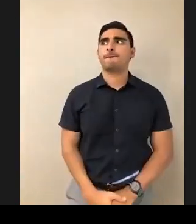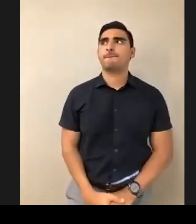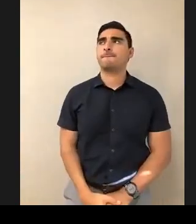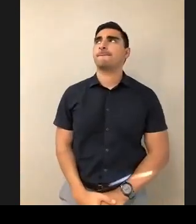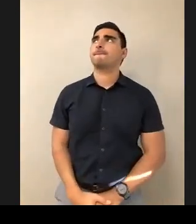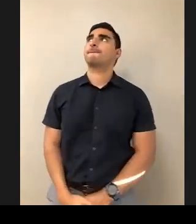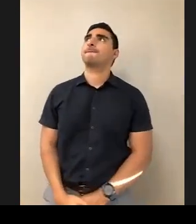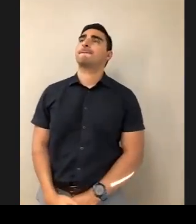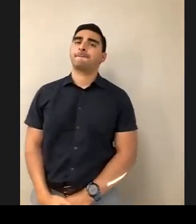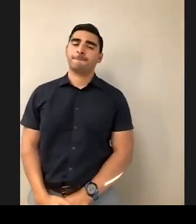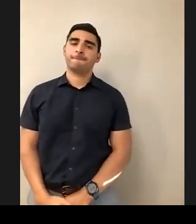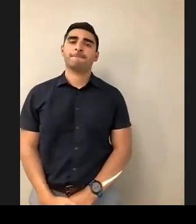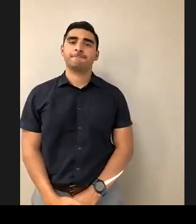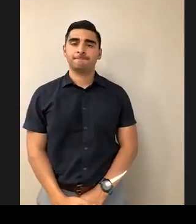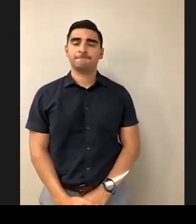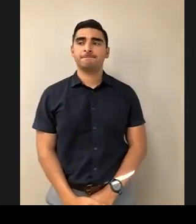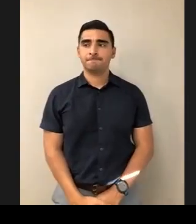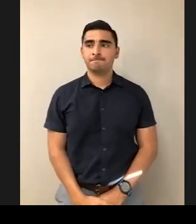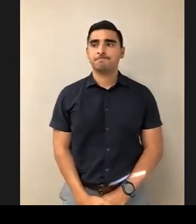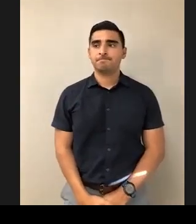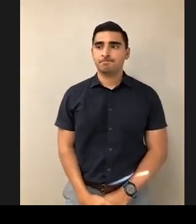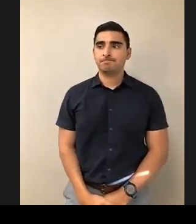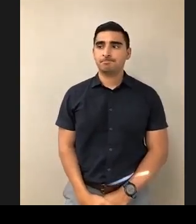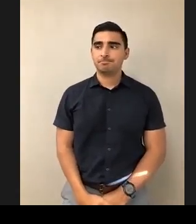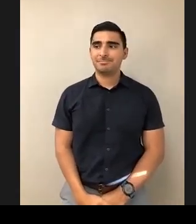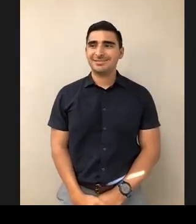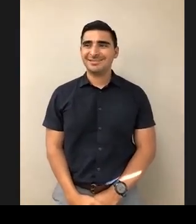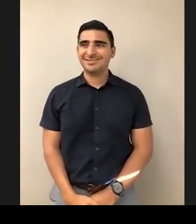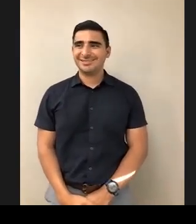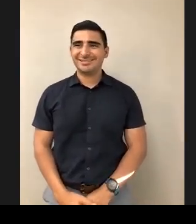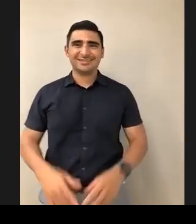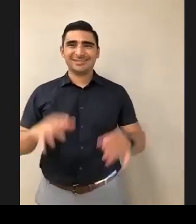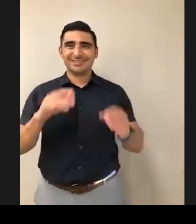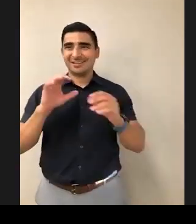It's the difference between 1 and 2 questions, Chris. Just telling you on the time.